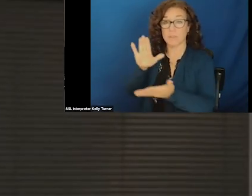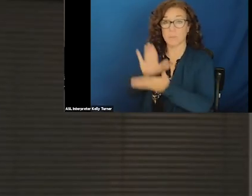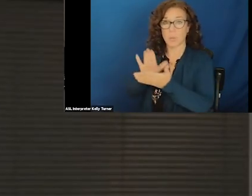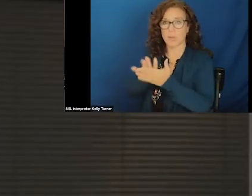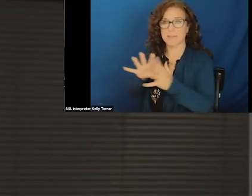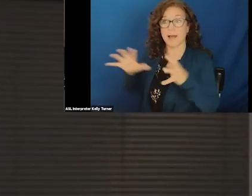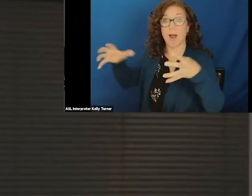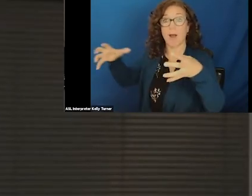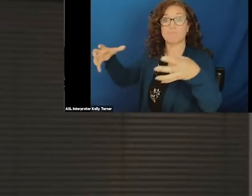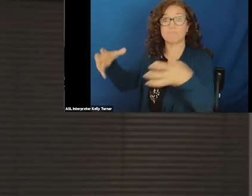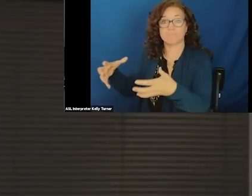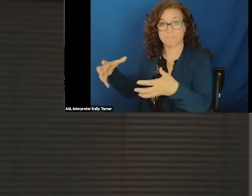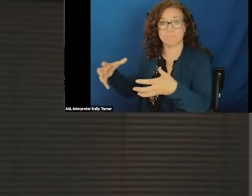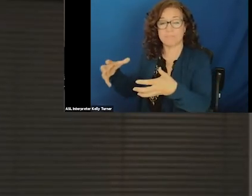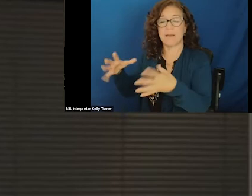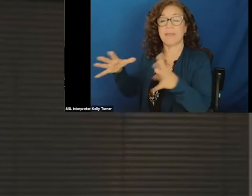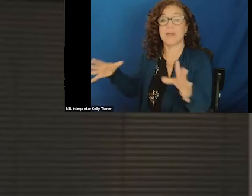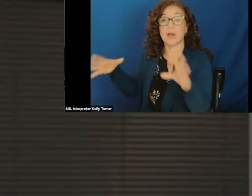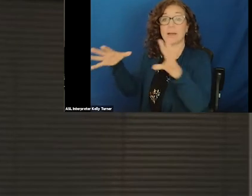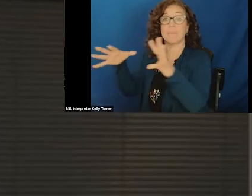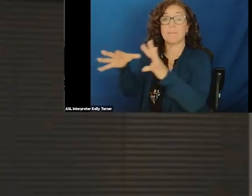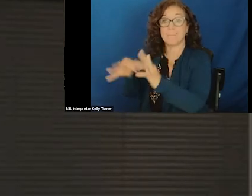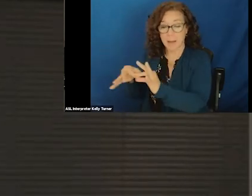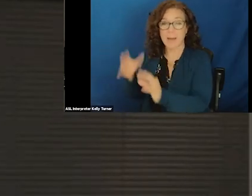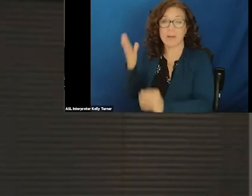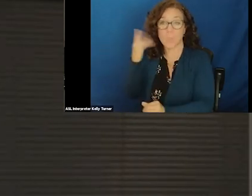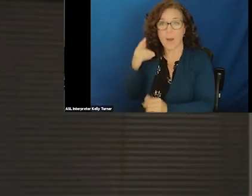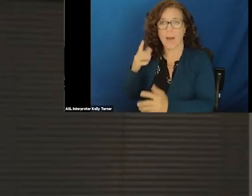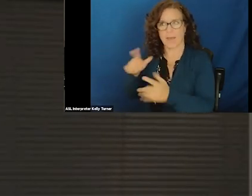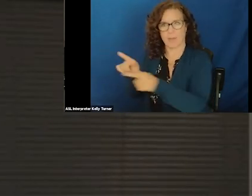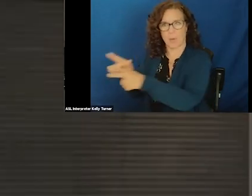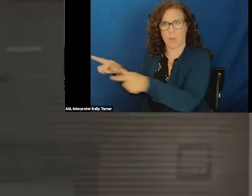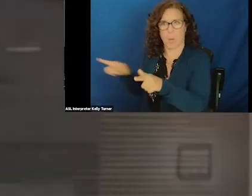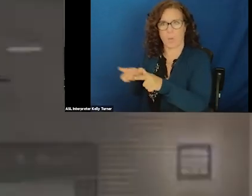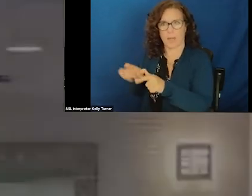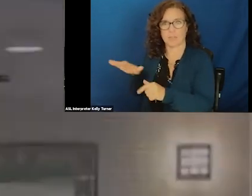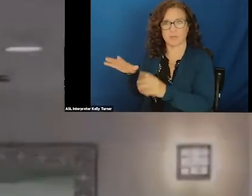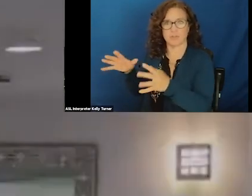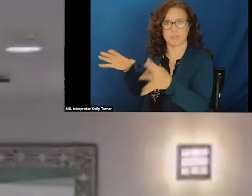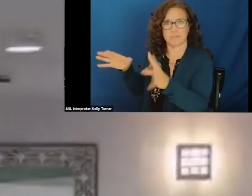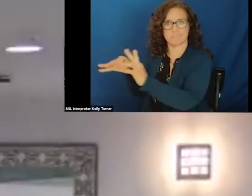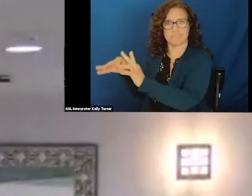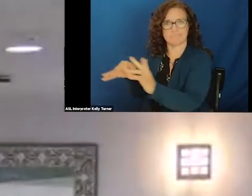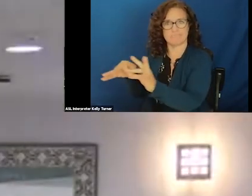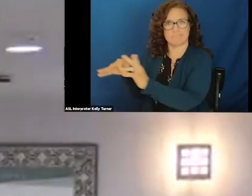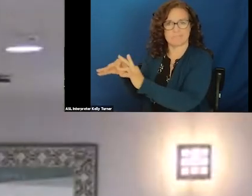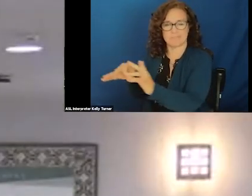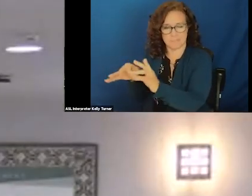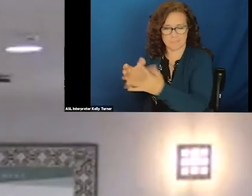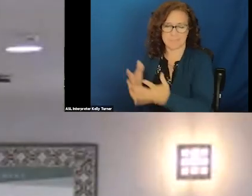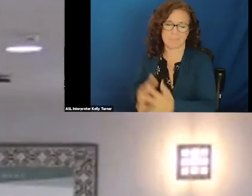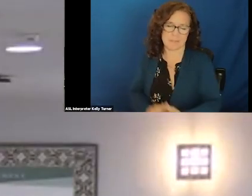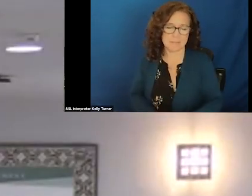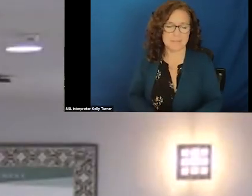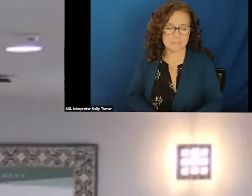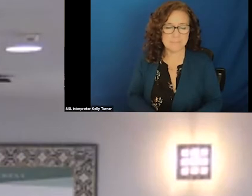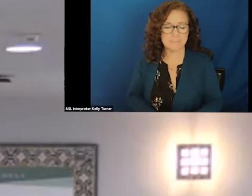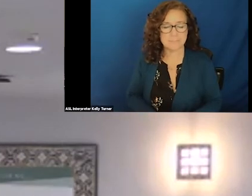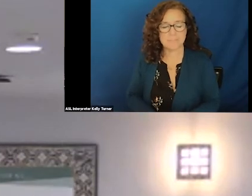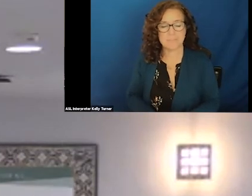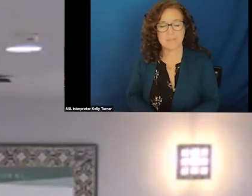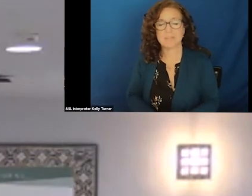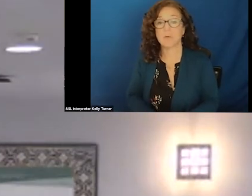you. I see no other questions or comments. So for that reason, I'm going to ask for a